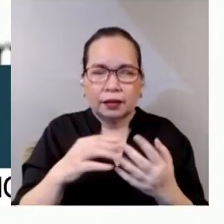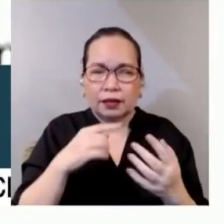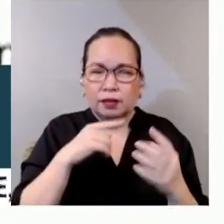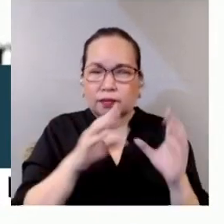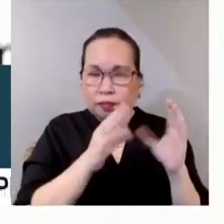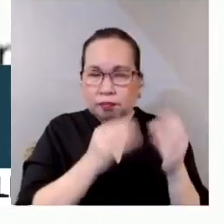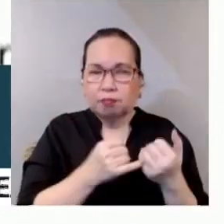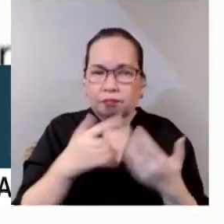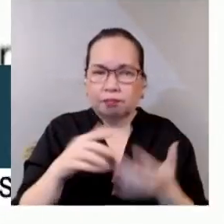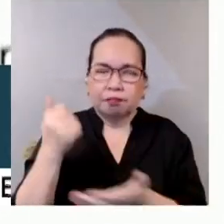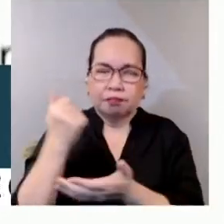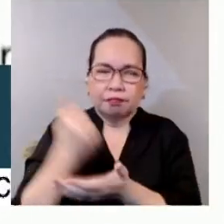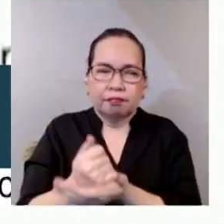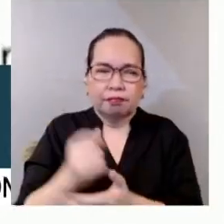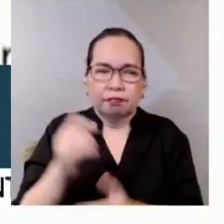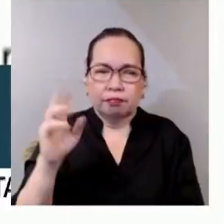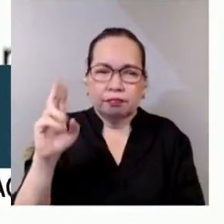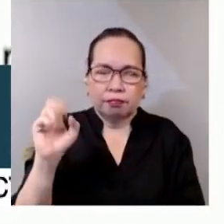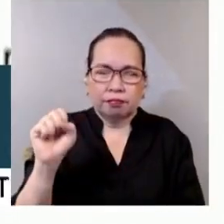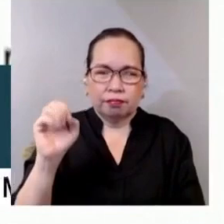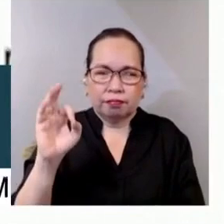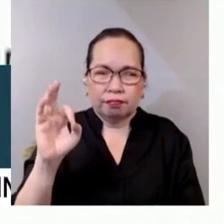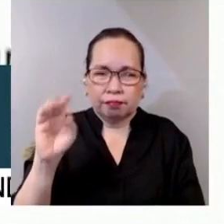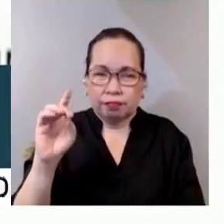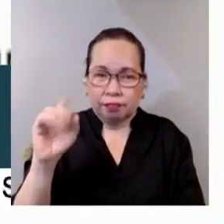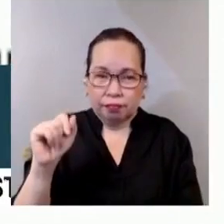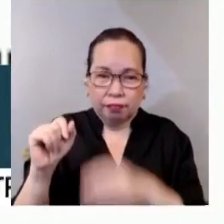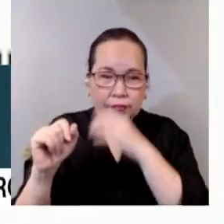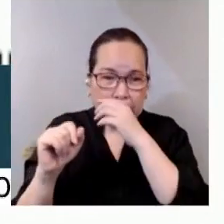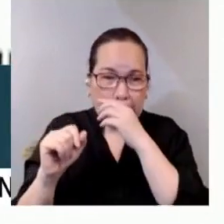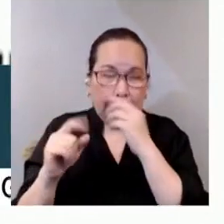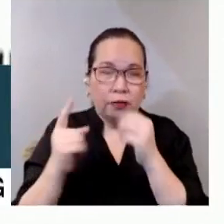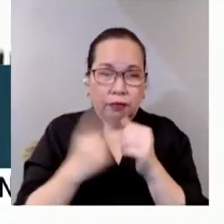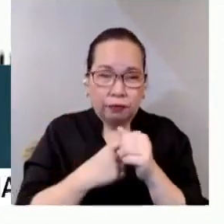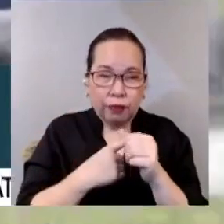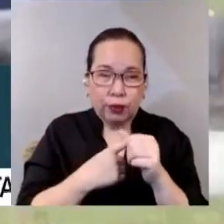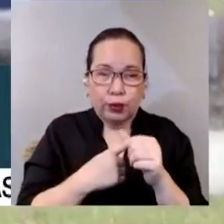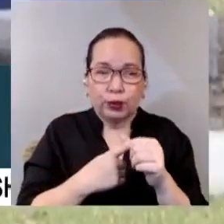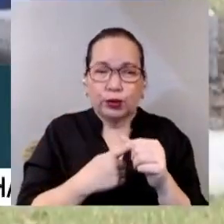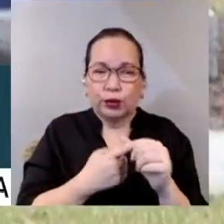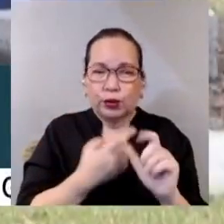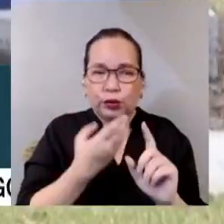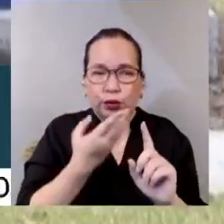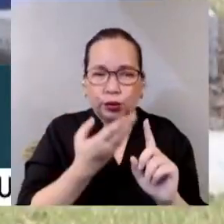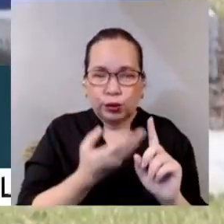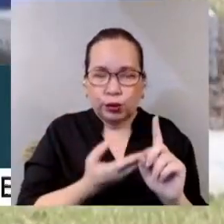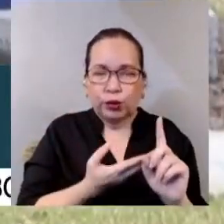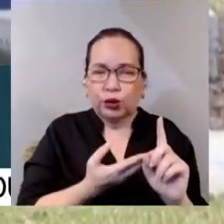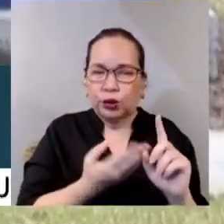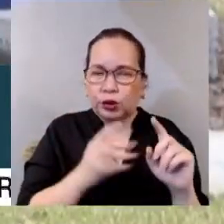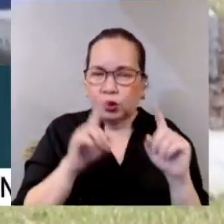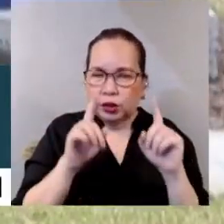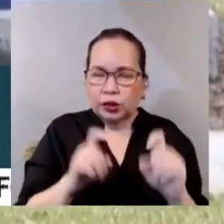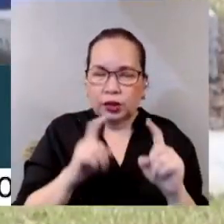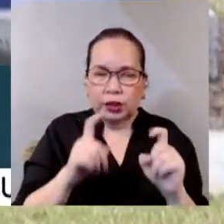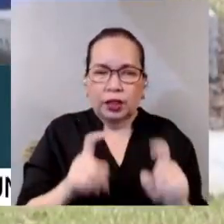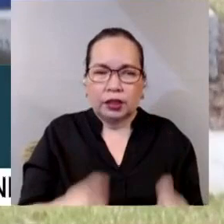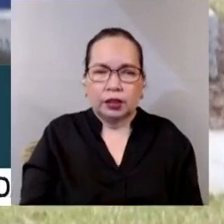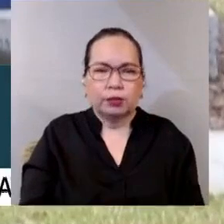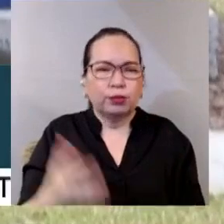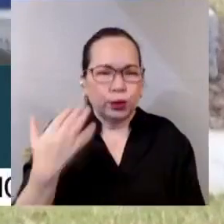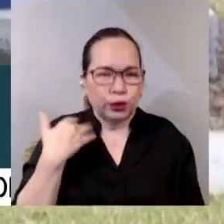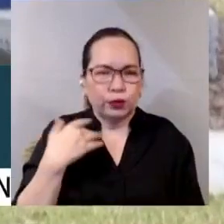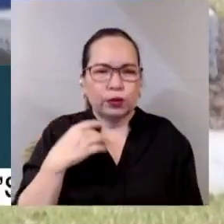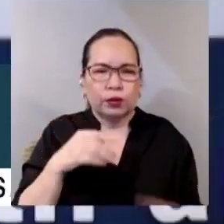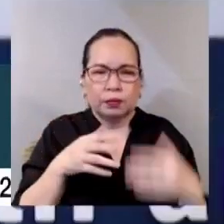U.S. Food and Drug Administration for its first in-human clinical trial. Its previous testing in animals is under